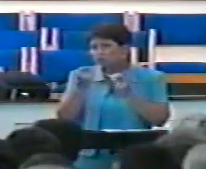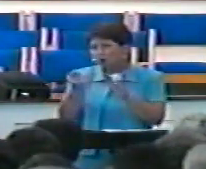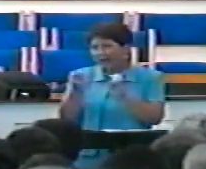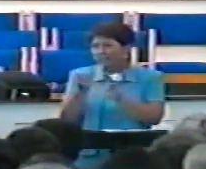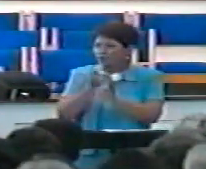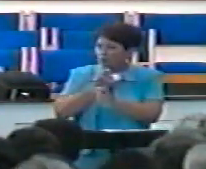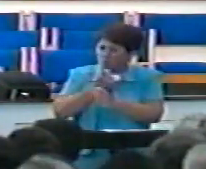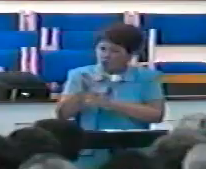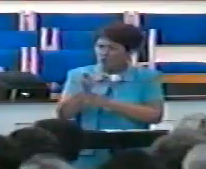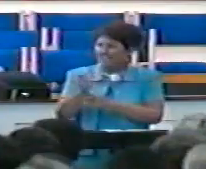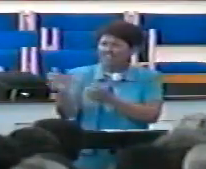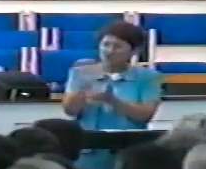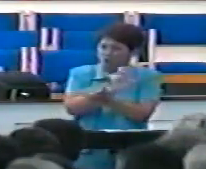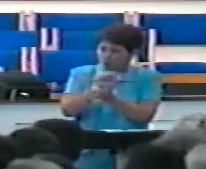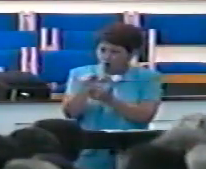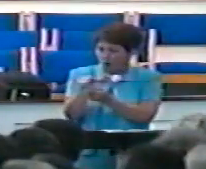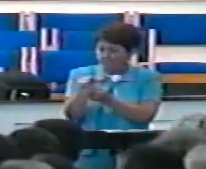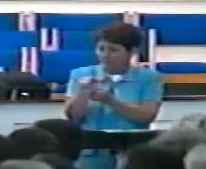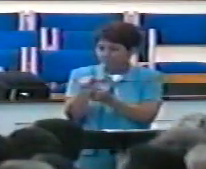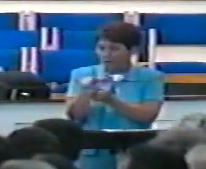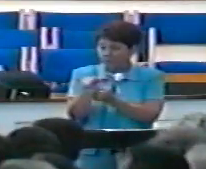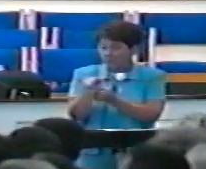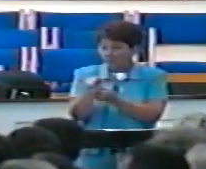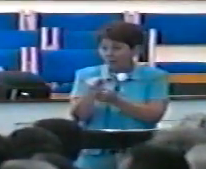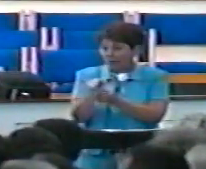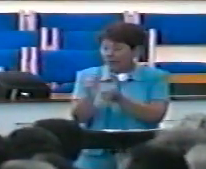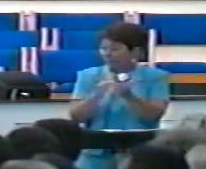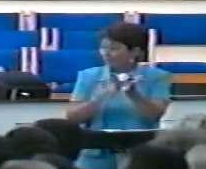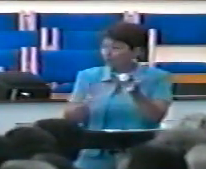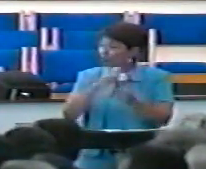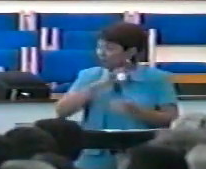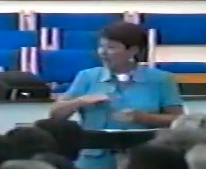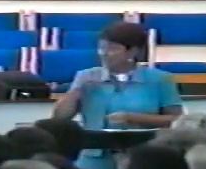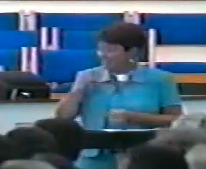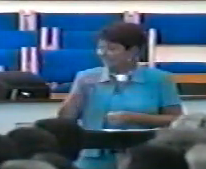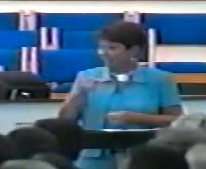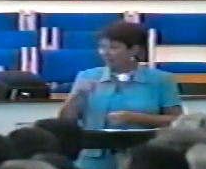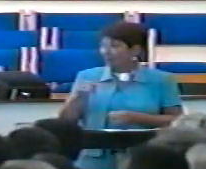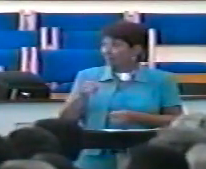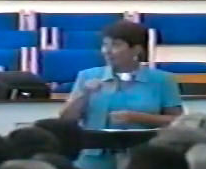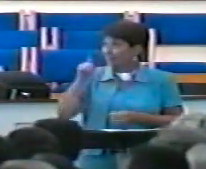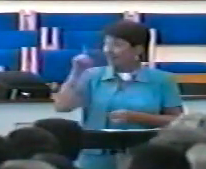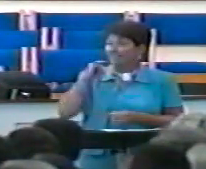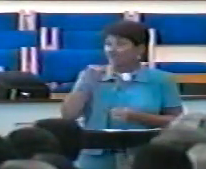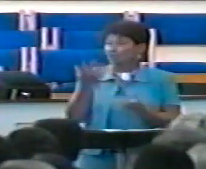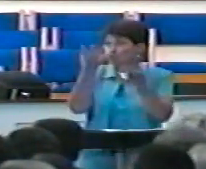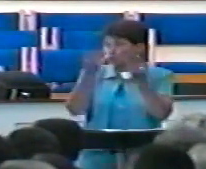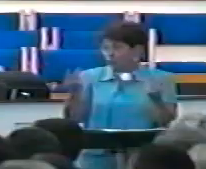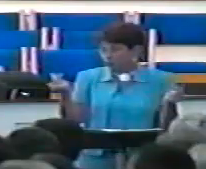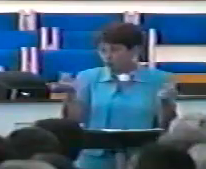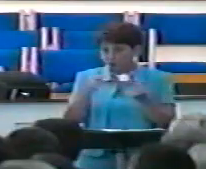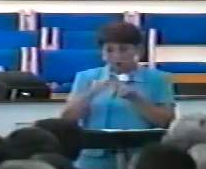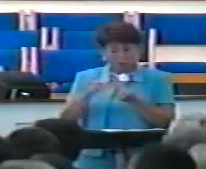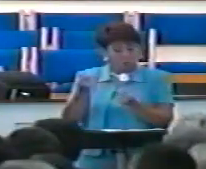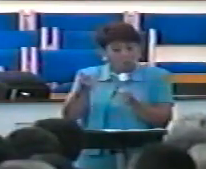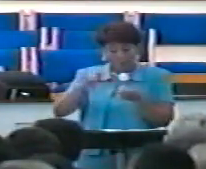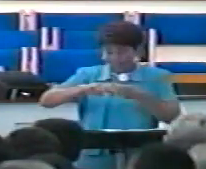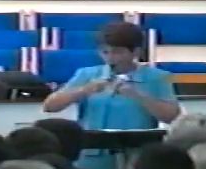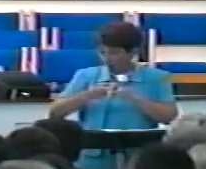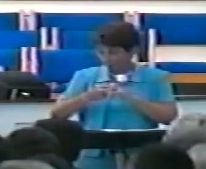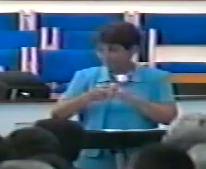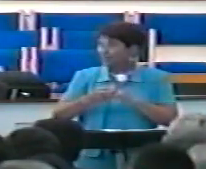us, you bring your children to me. Christ says, I'm the solution to the problem. And by the way, he is the answer to every problem that man